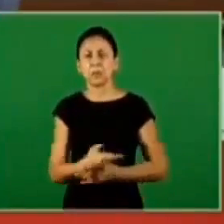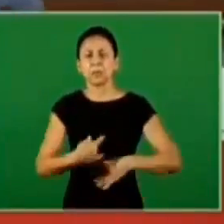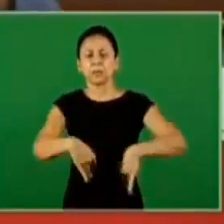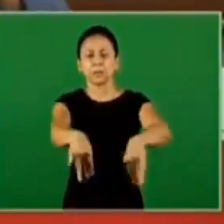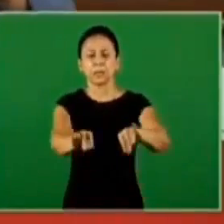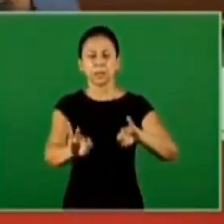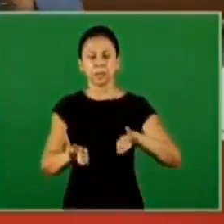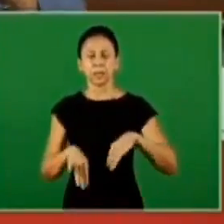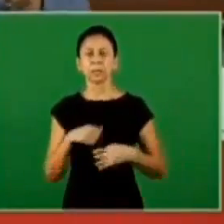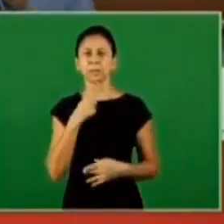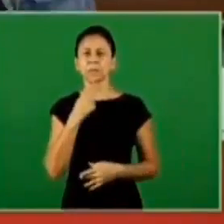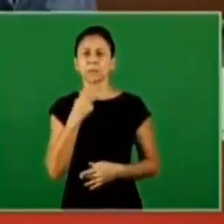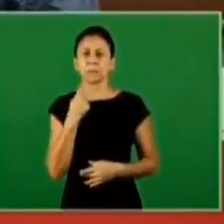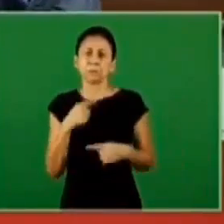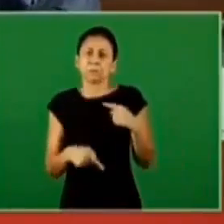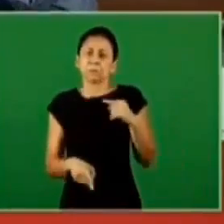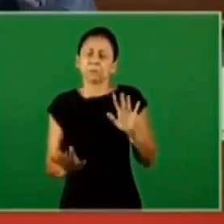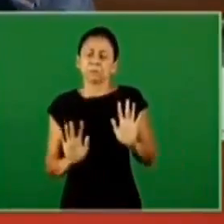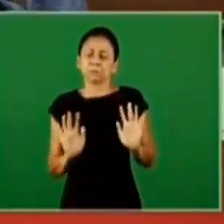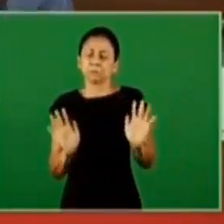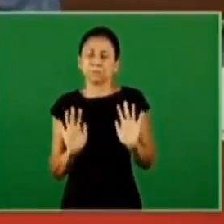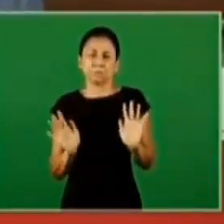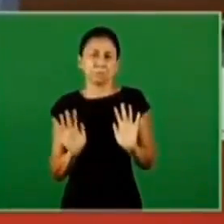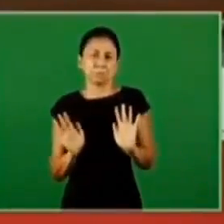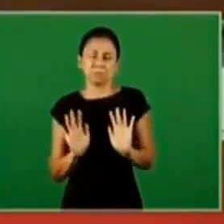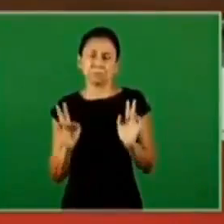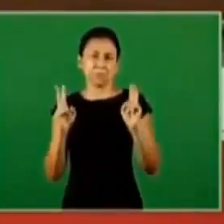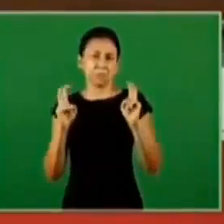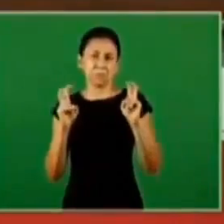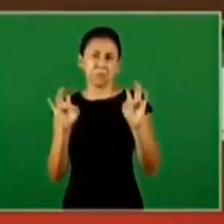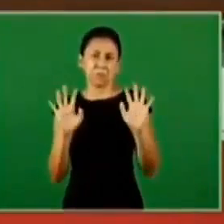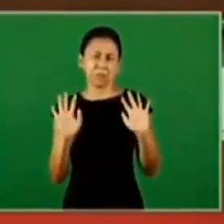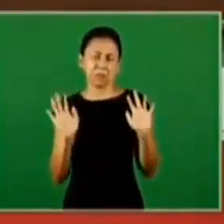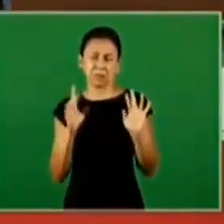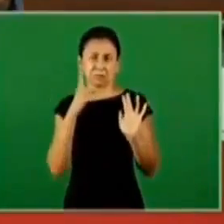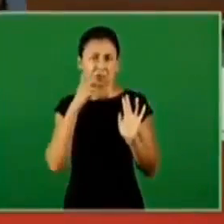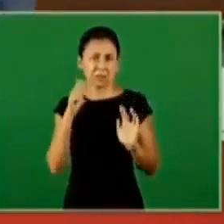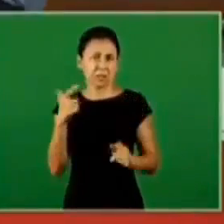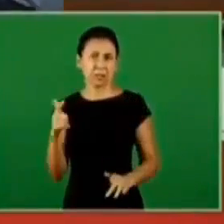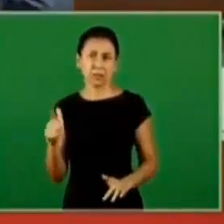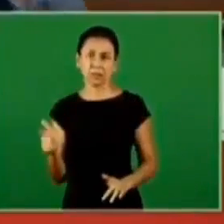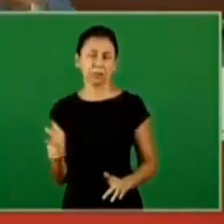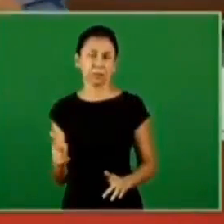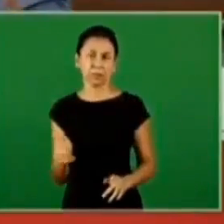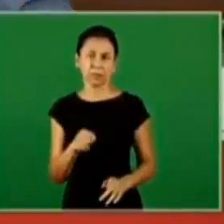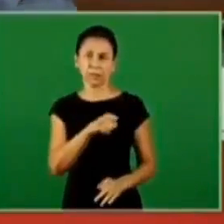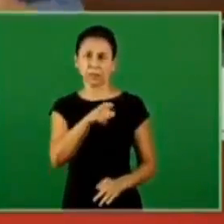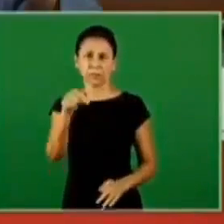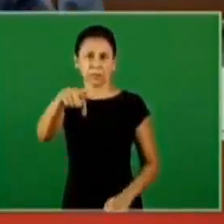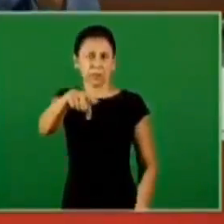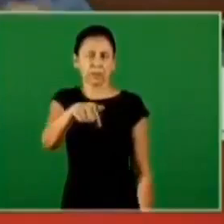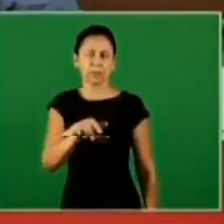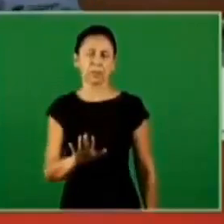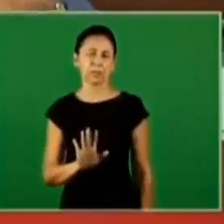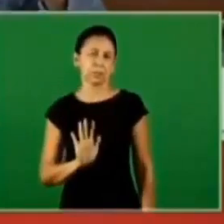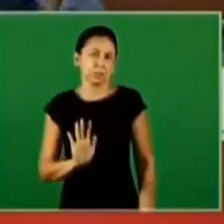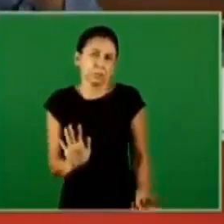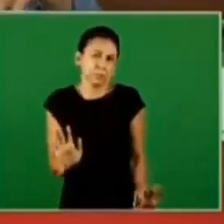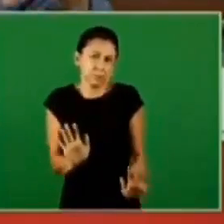buy a red rug, I'm not against any of it. It's not a topic, it's not going to be interested to anybody